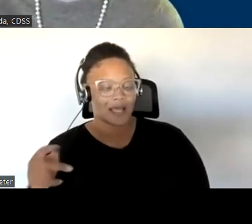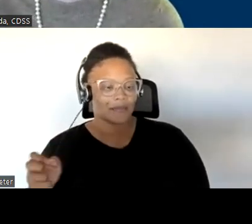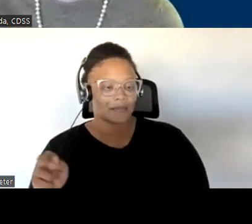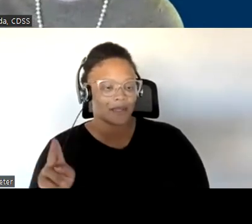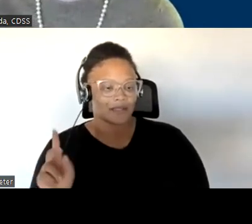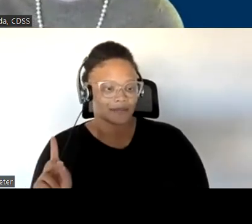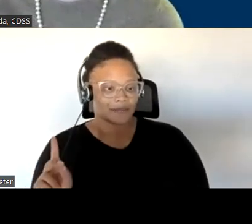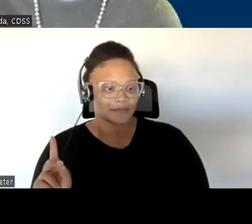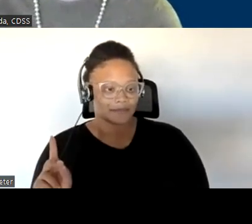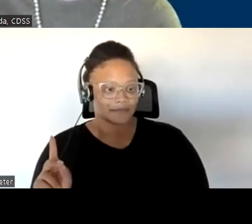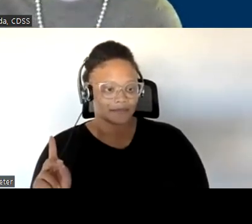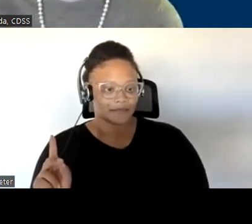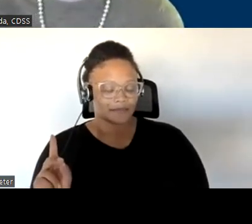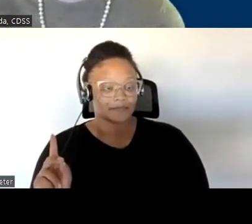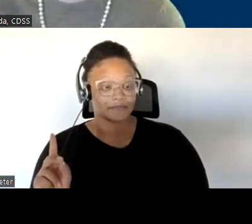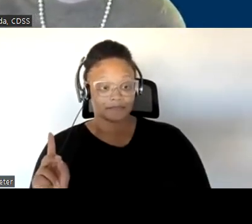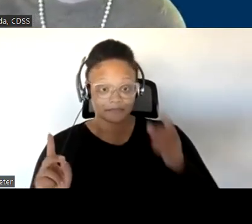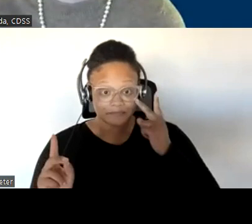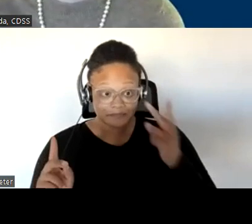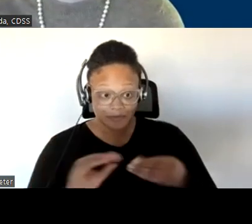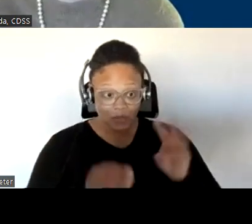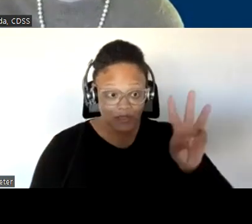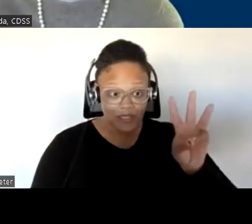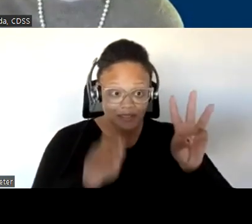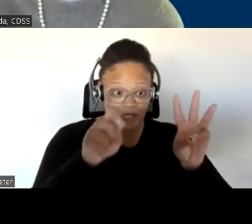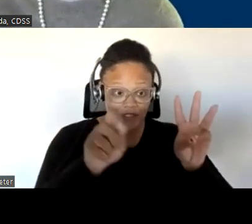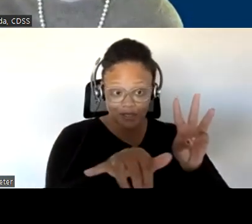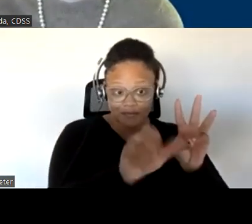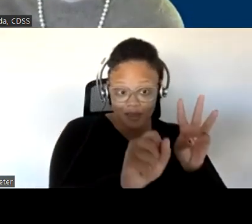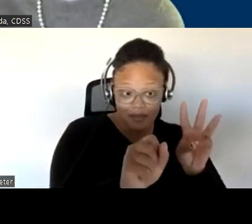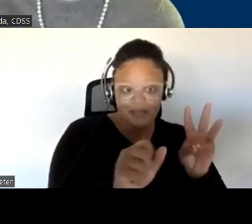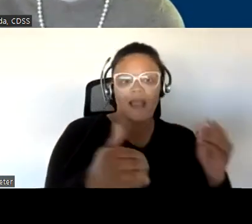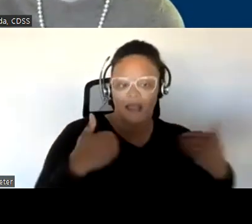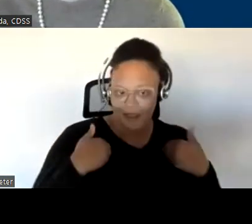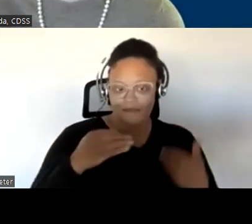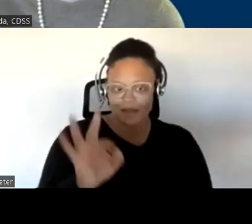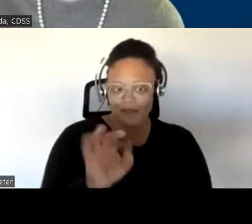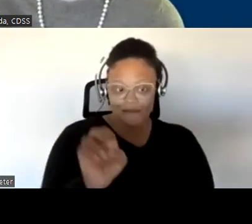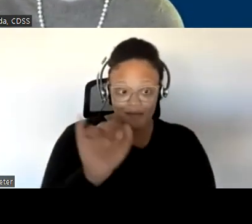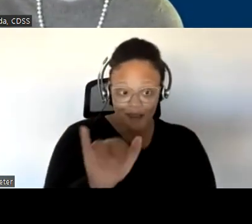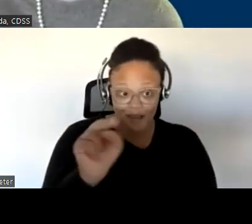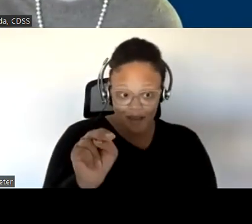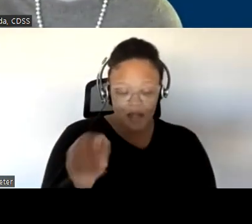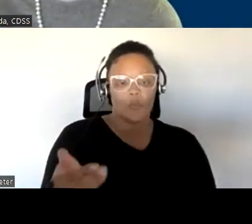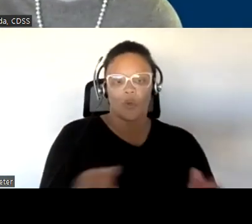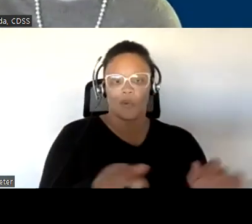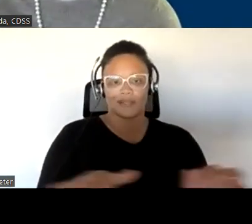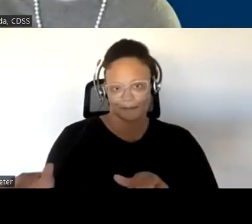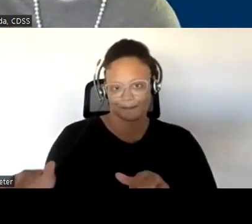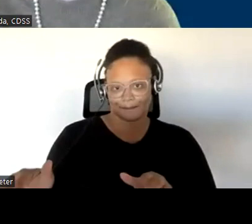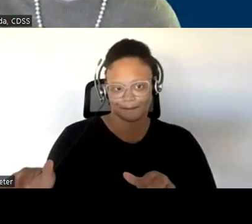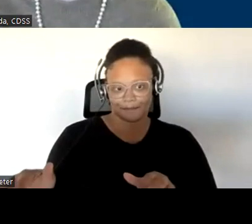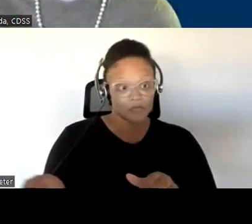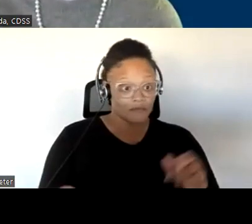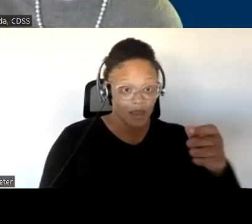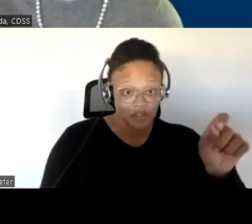can see if I select yes, that I have a federal employer identification number, I can enter it right here. But if I select no, that